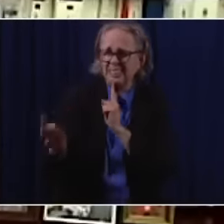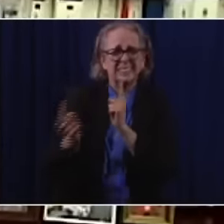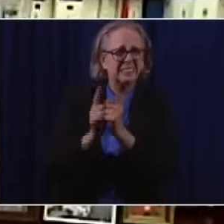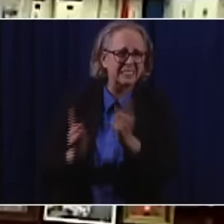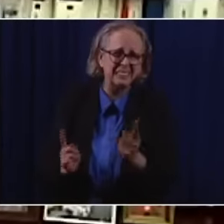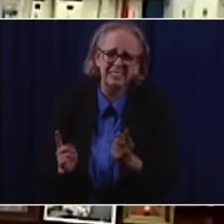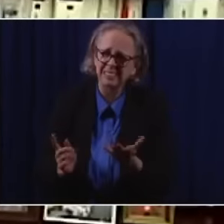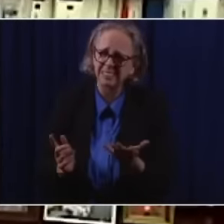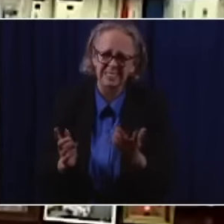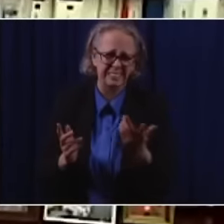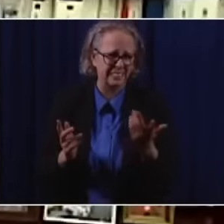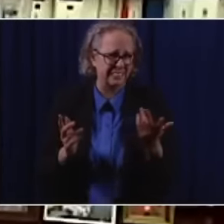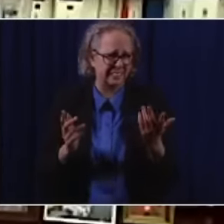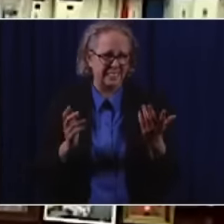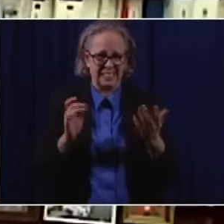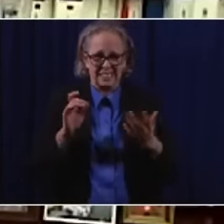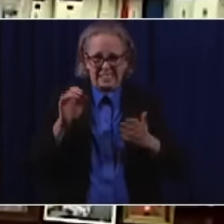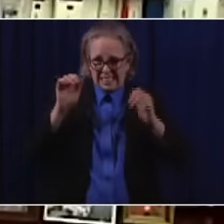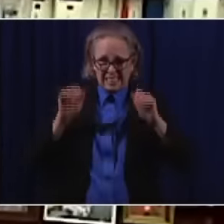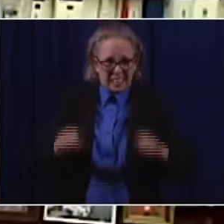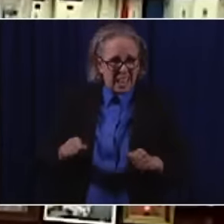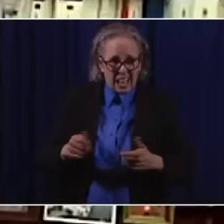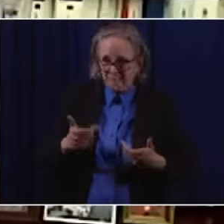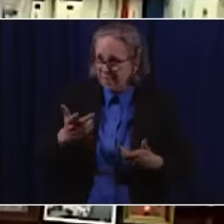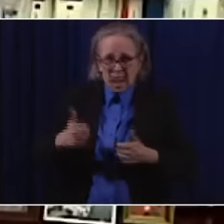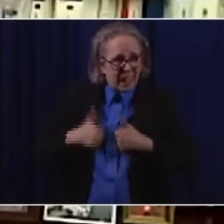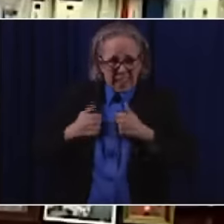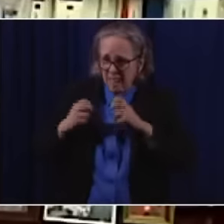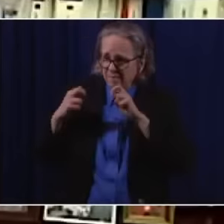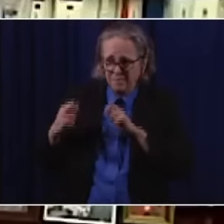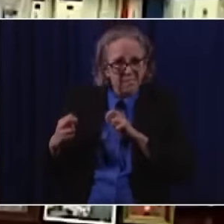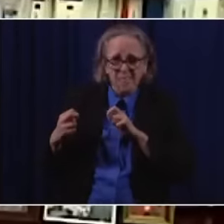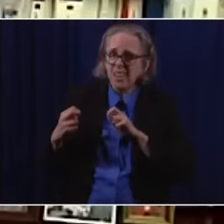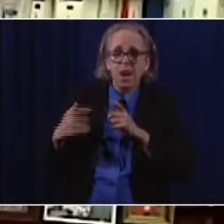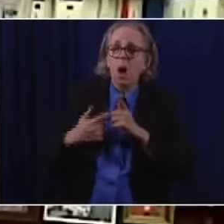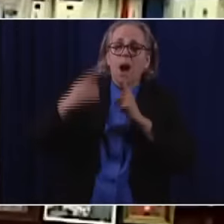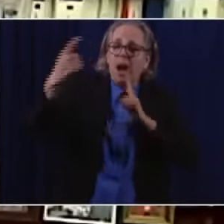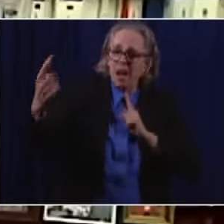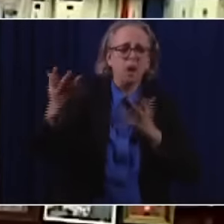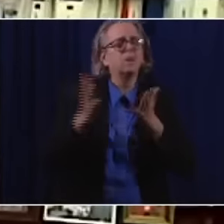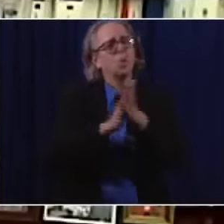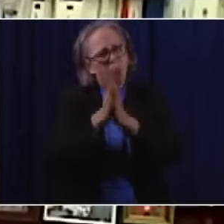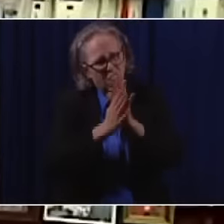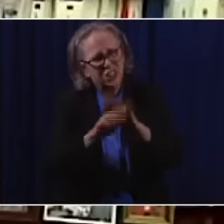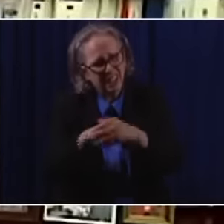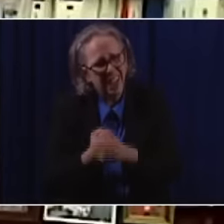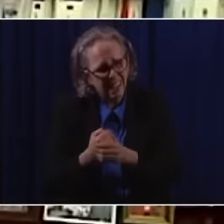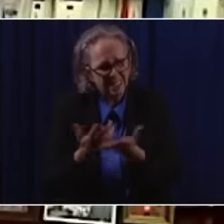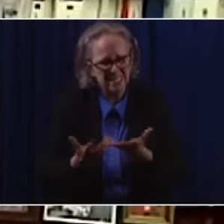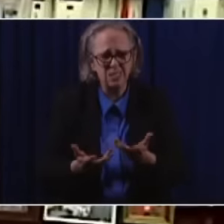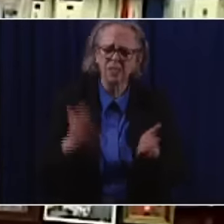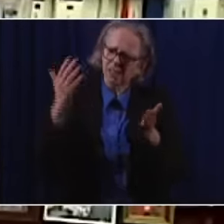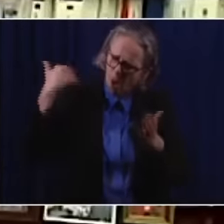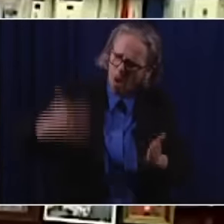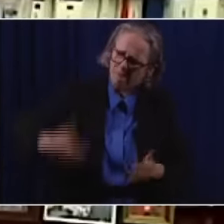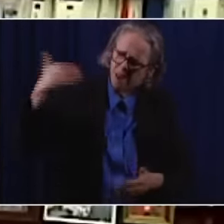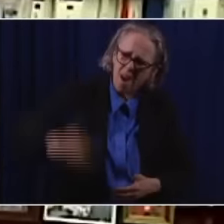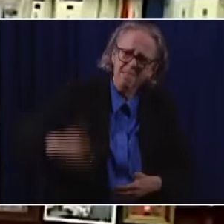you in your home, washing your hands routinely, and making sure that businesses and other public areas are keeping high-touch areas